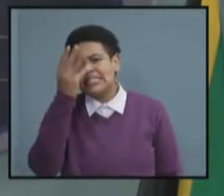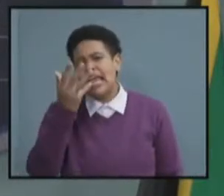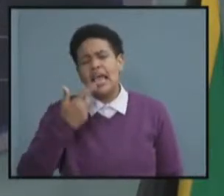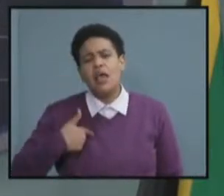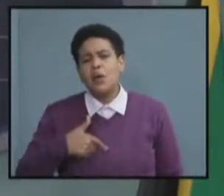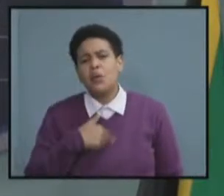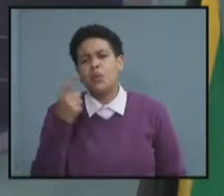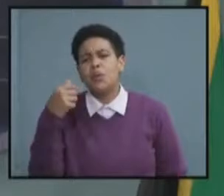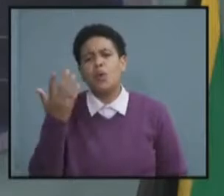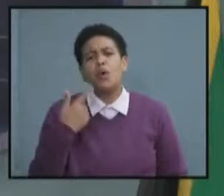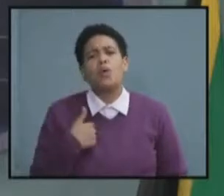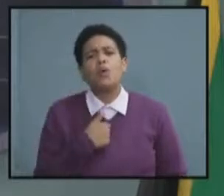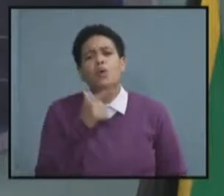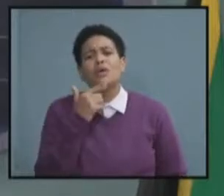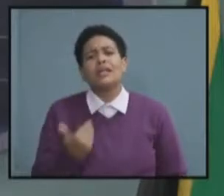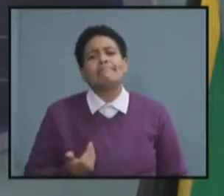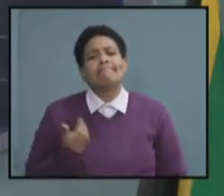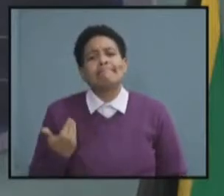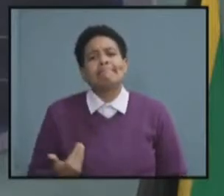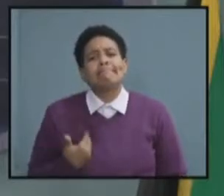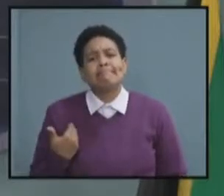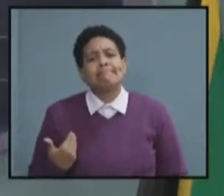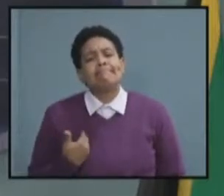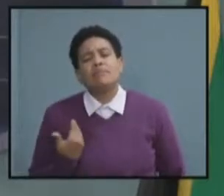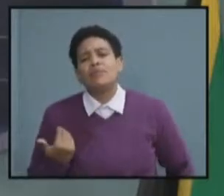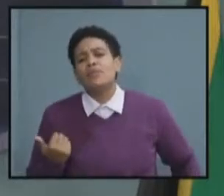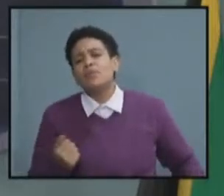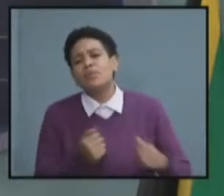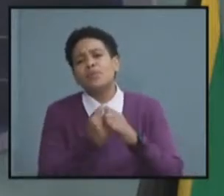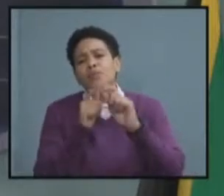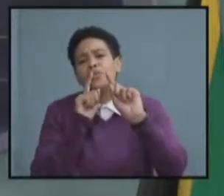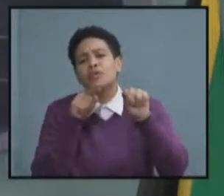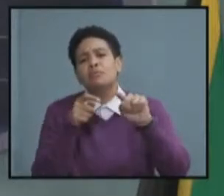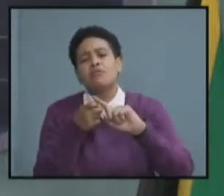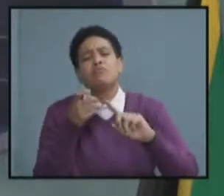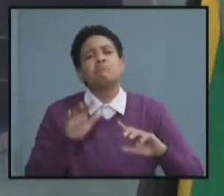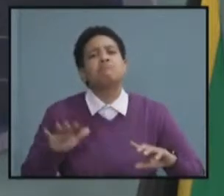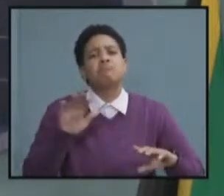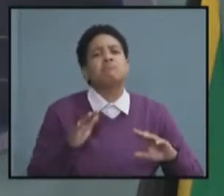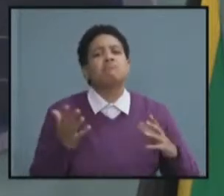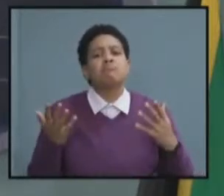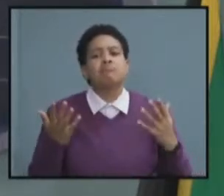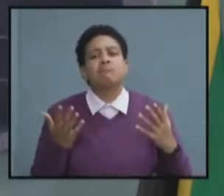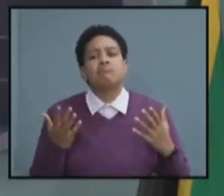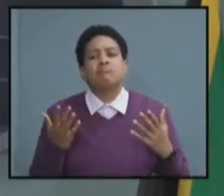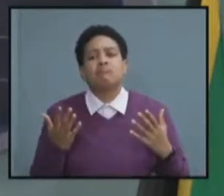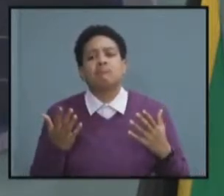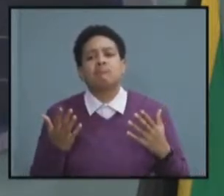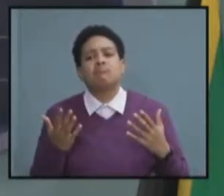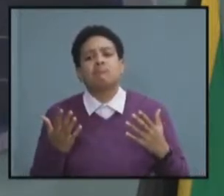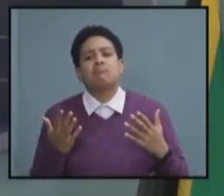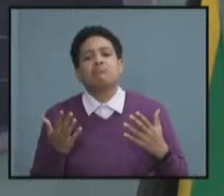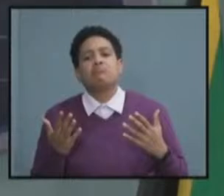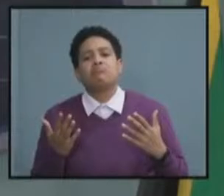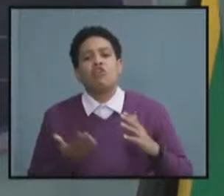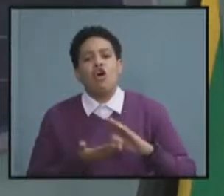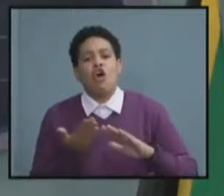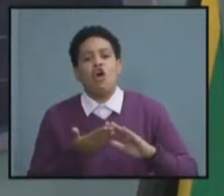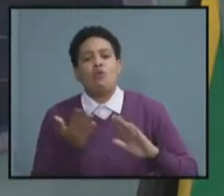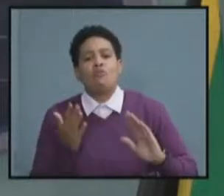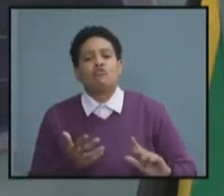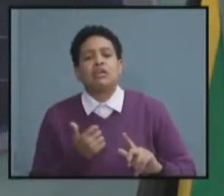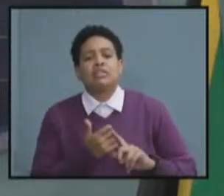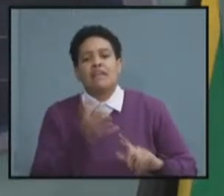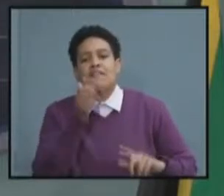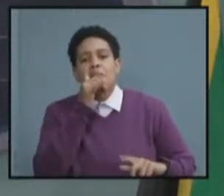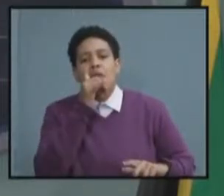we are pleased with the response from the the operators